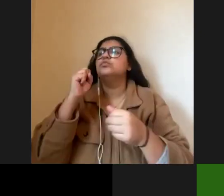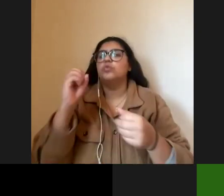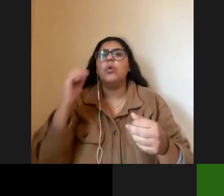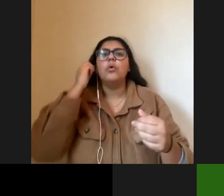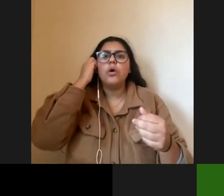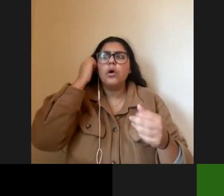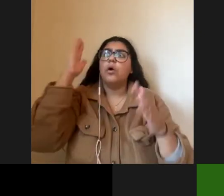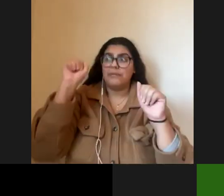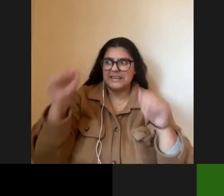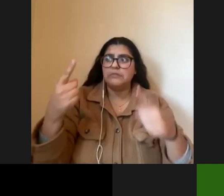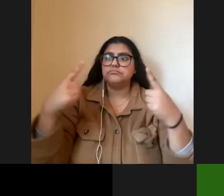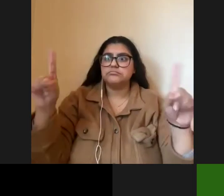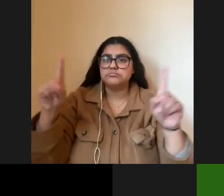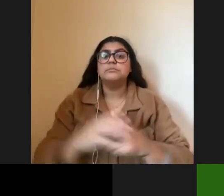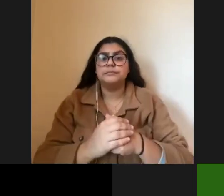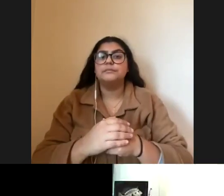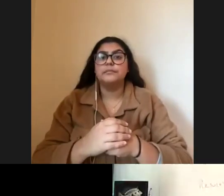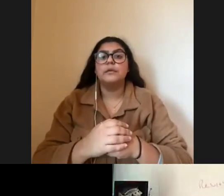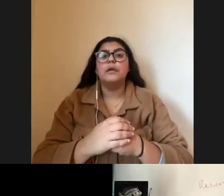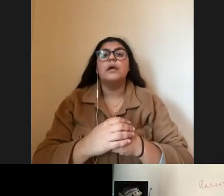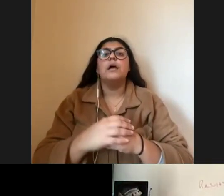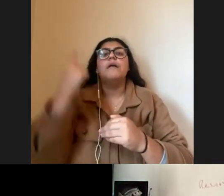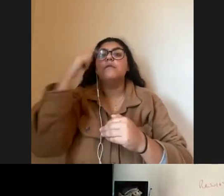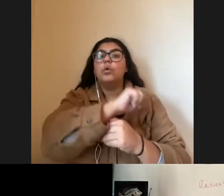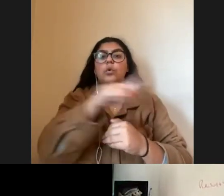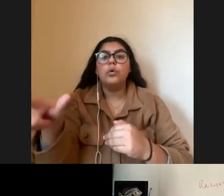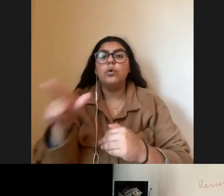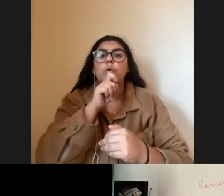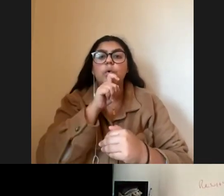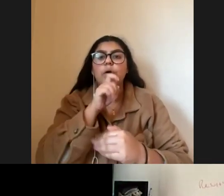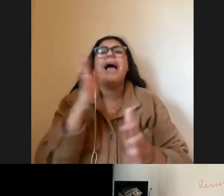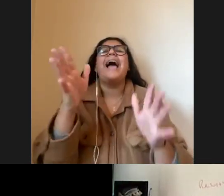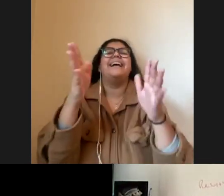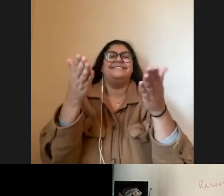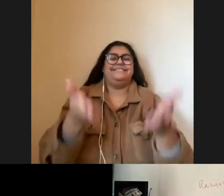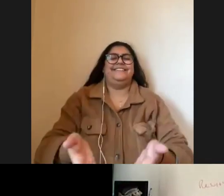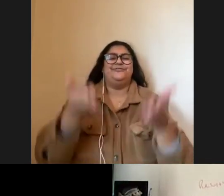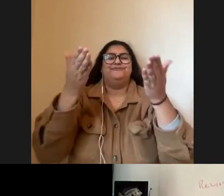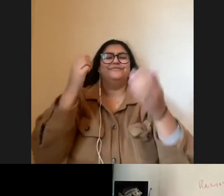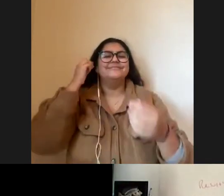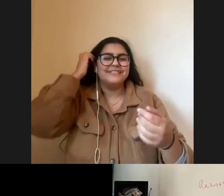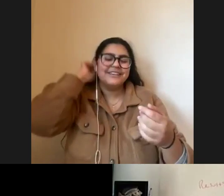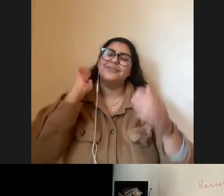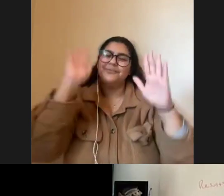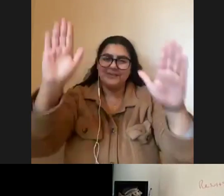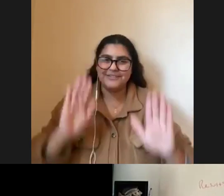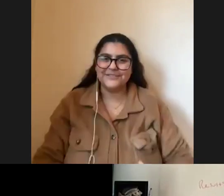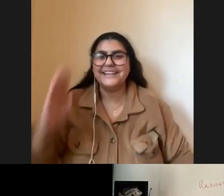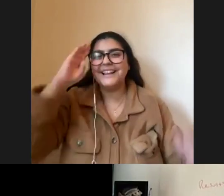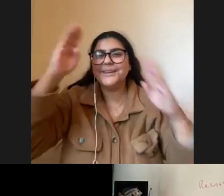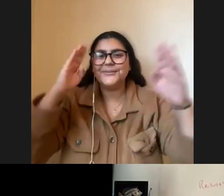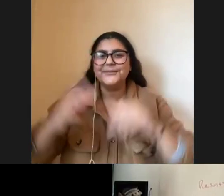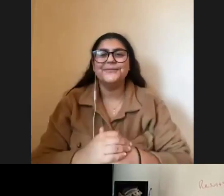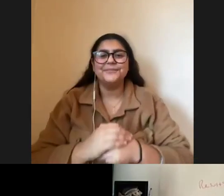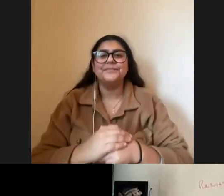that working soon. For everybody at home, there you are. Wonderful, Hey, wonderful. Hi. For